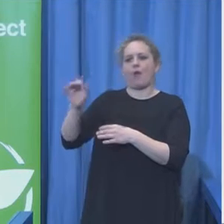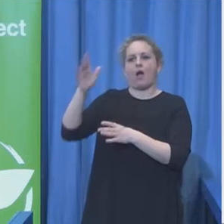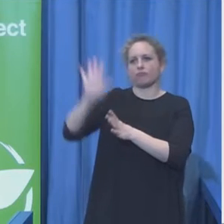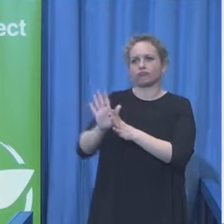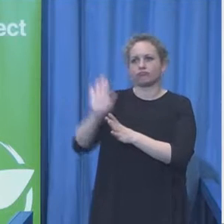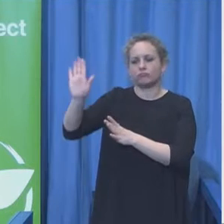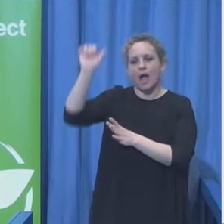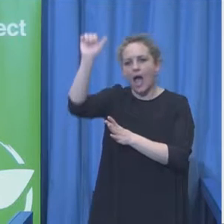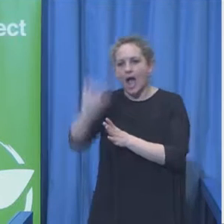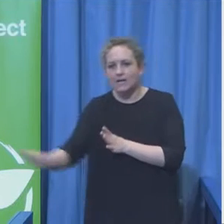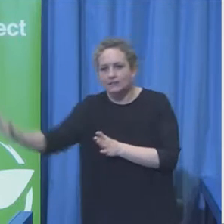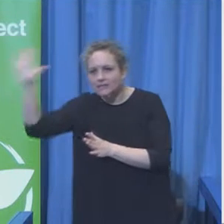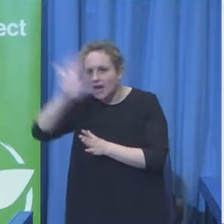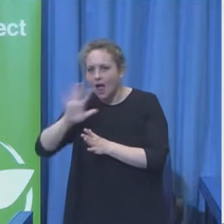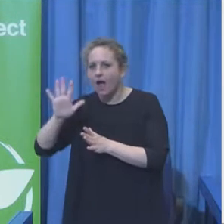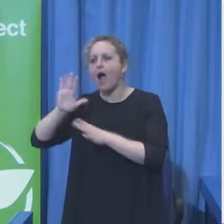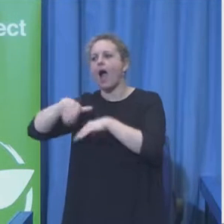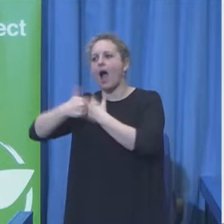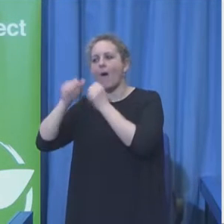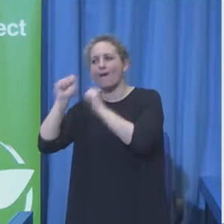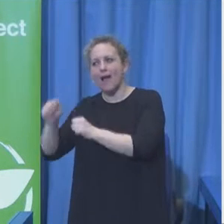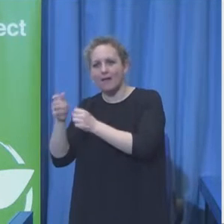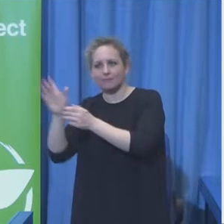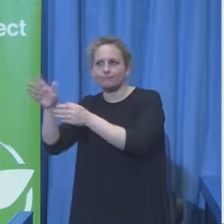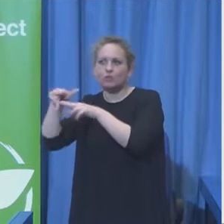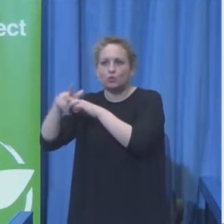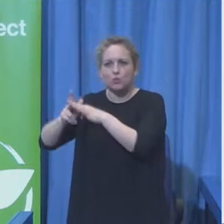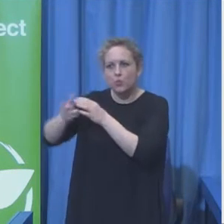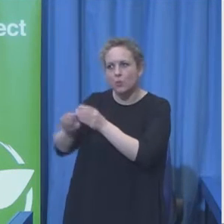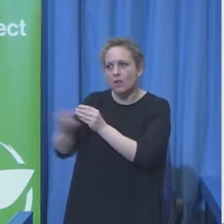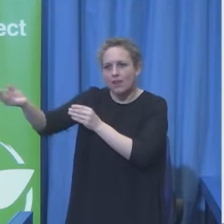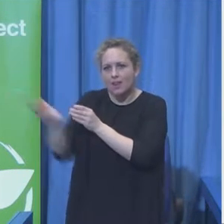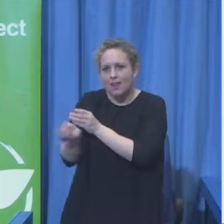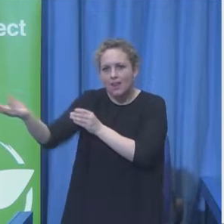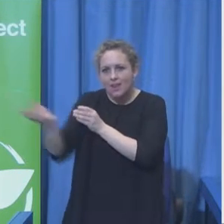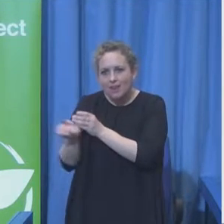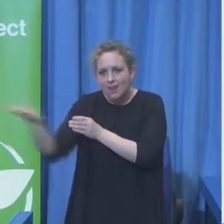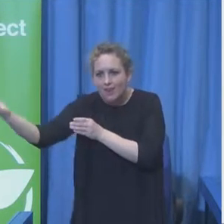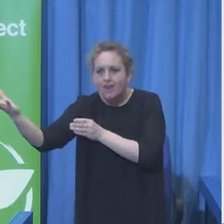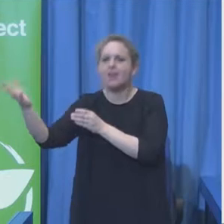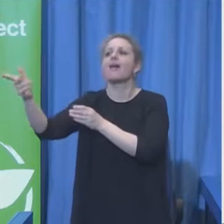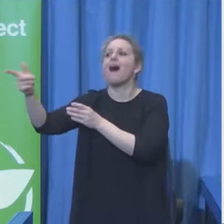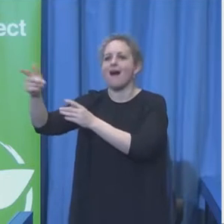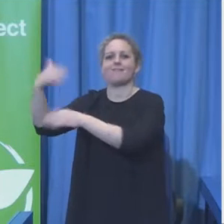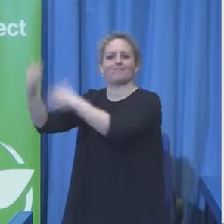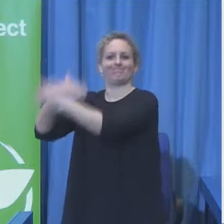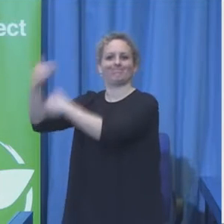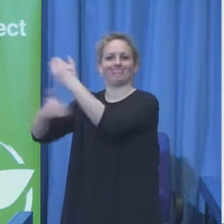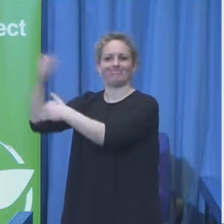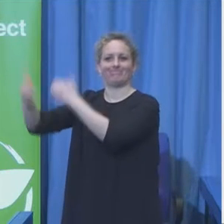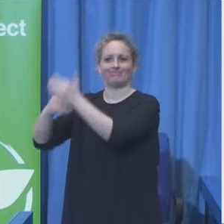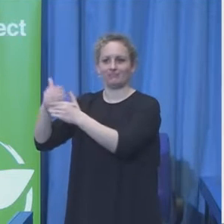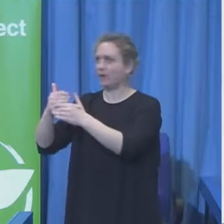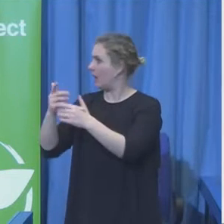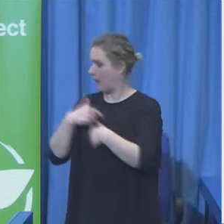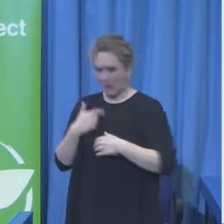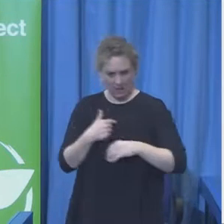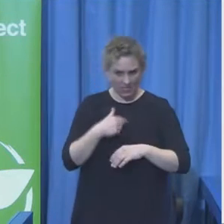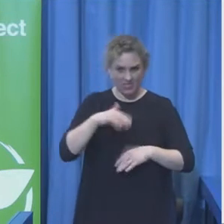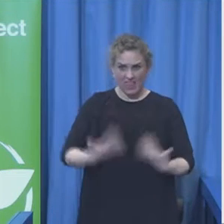In addition, since I have only 30 seconds, I believe, or 1 minute, I believe